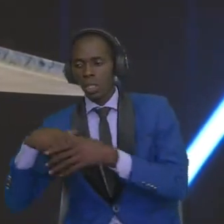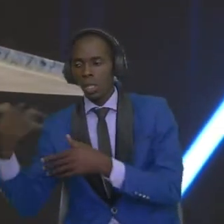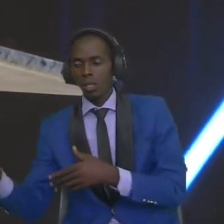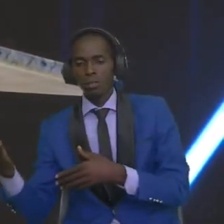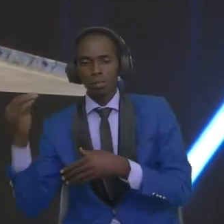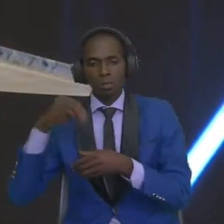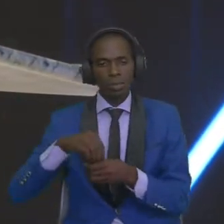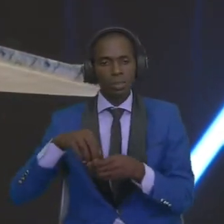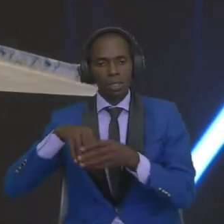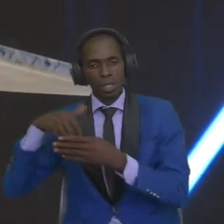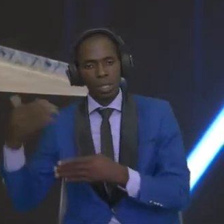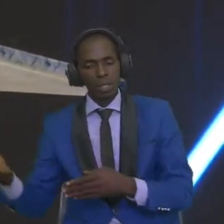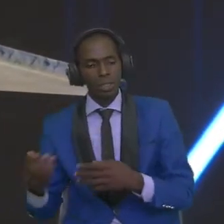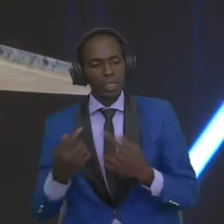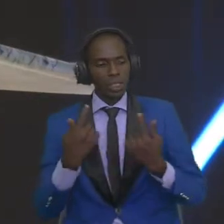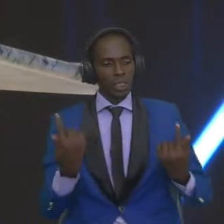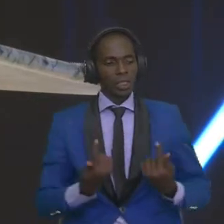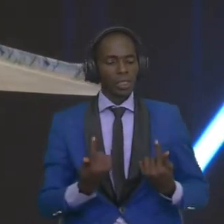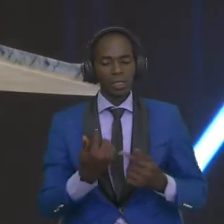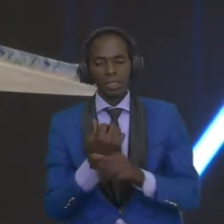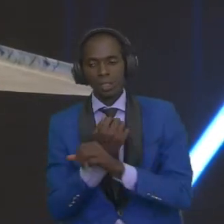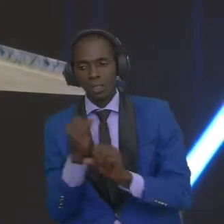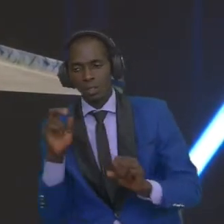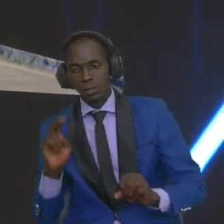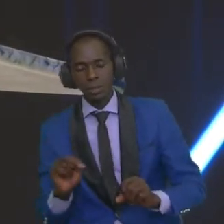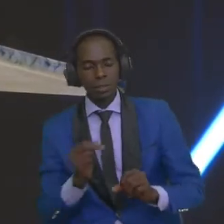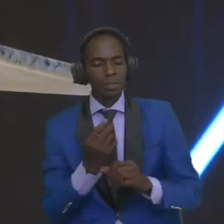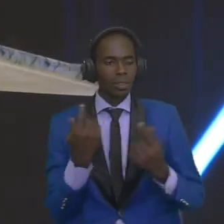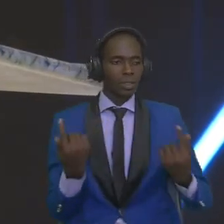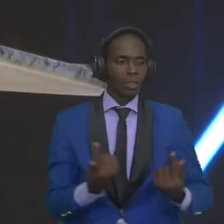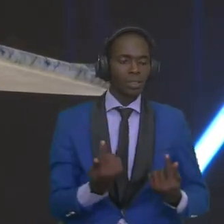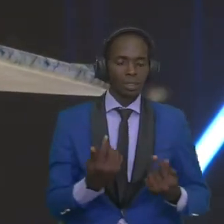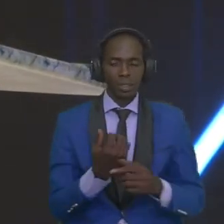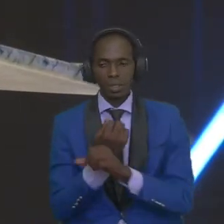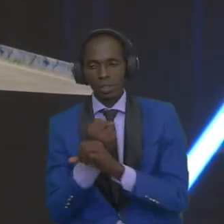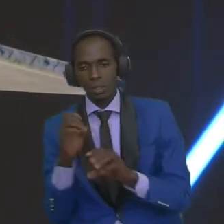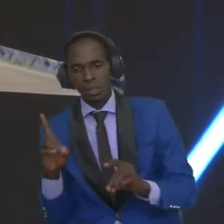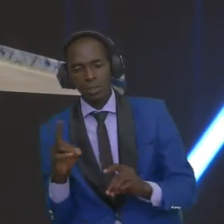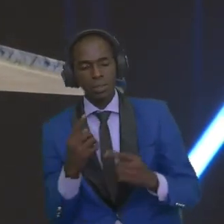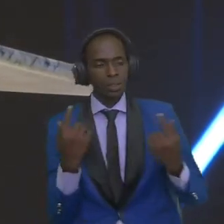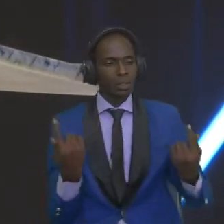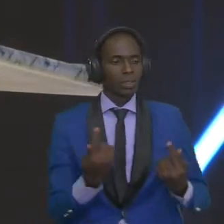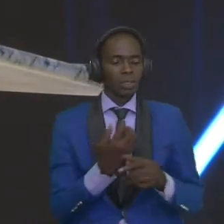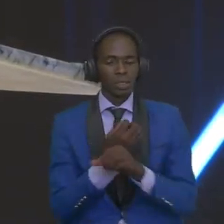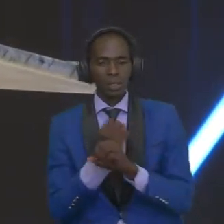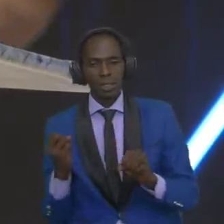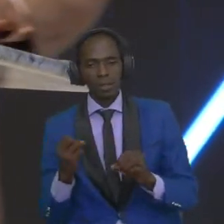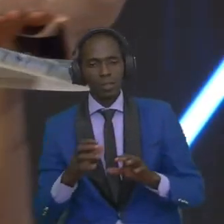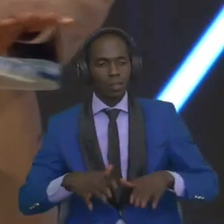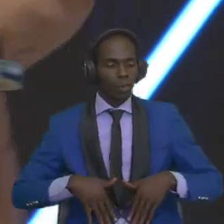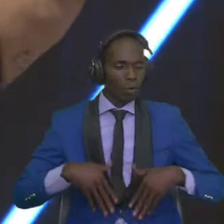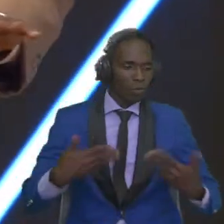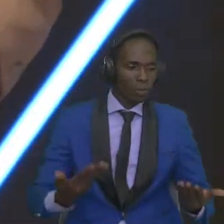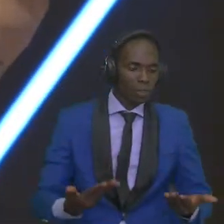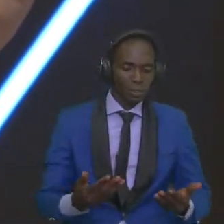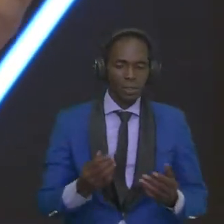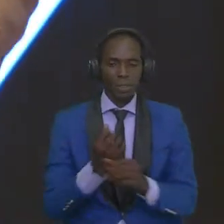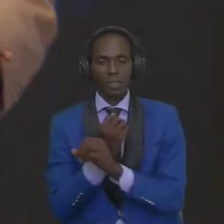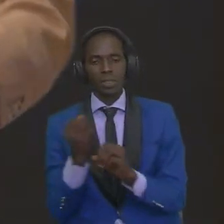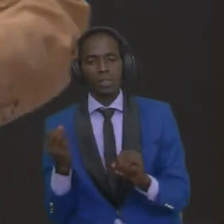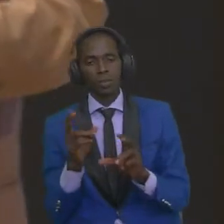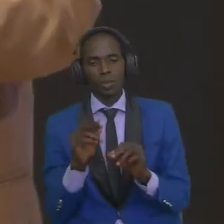out and coming in, sinning, and then coming for confession, and sin again, coming for confession. Your life now should